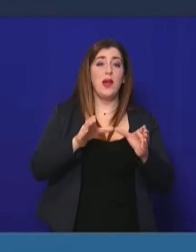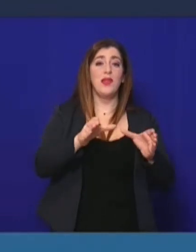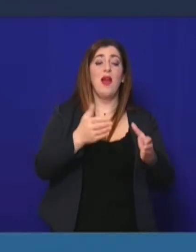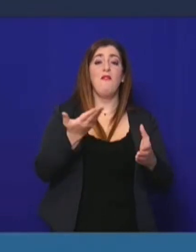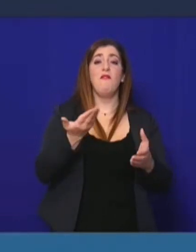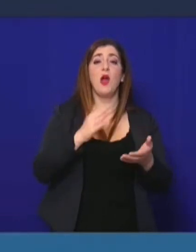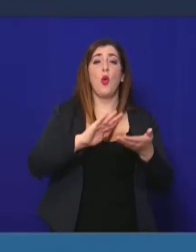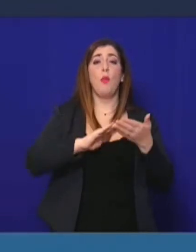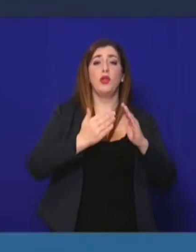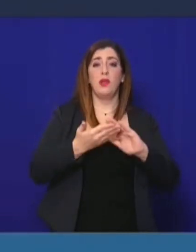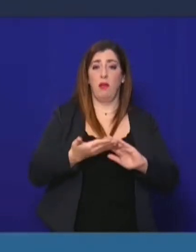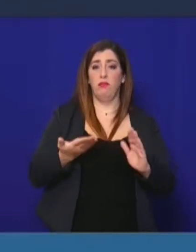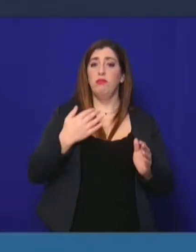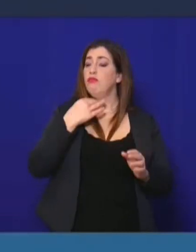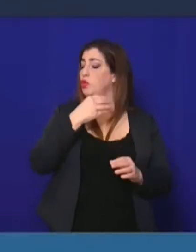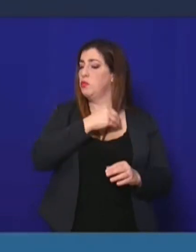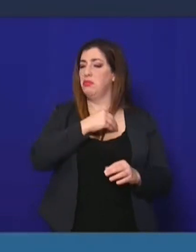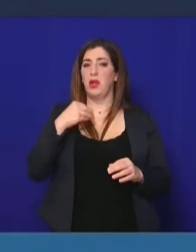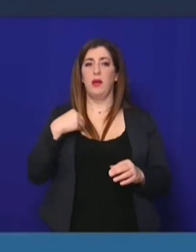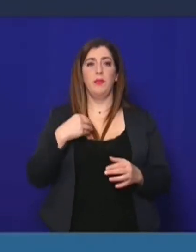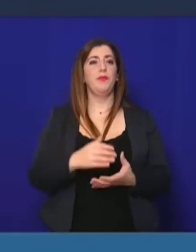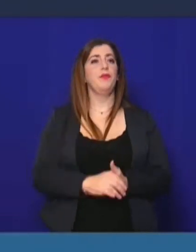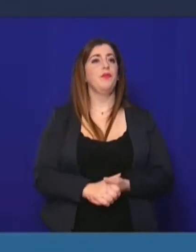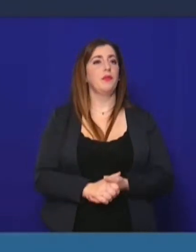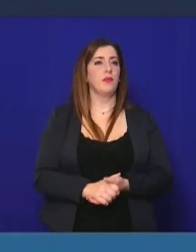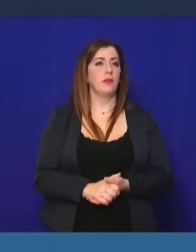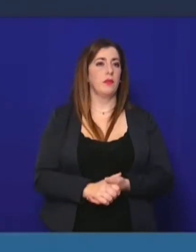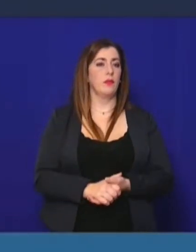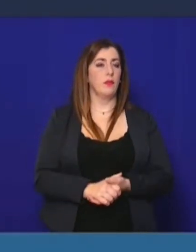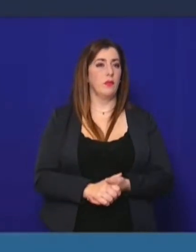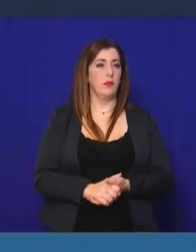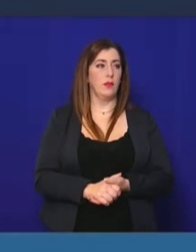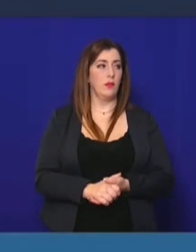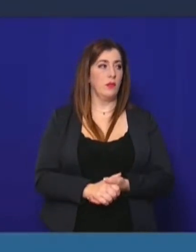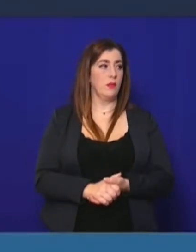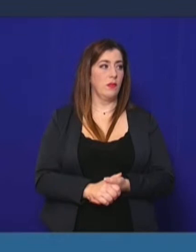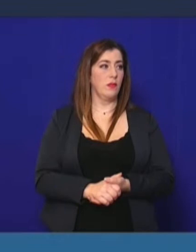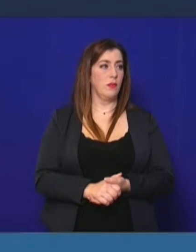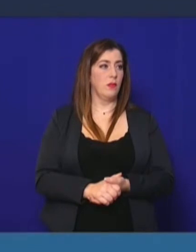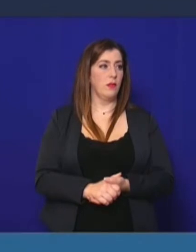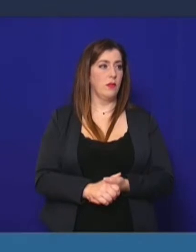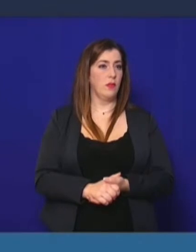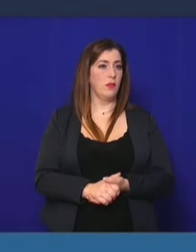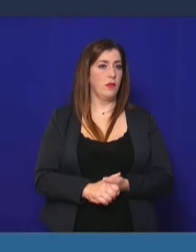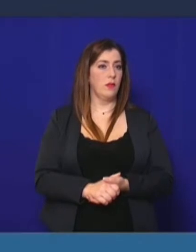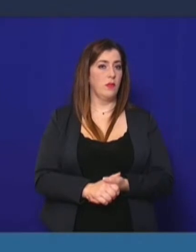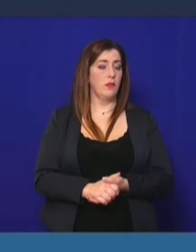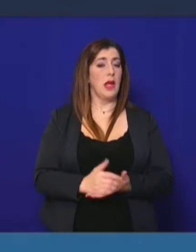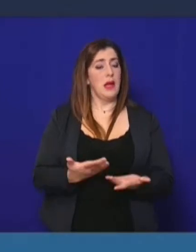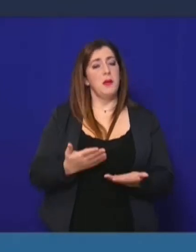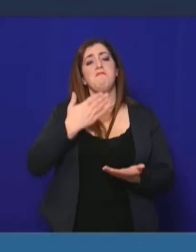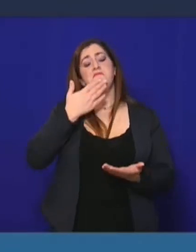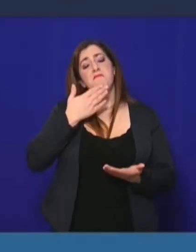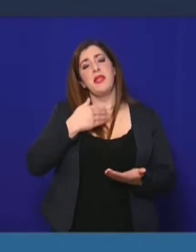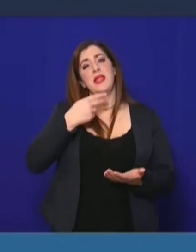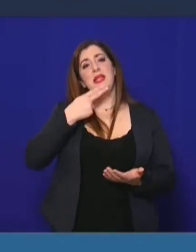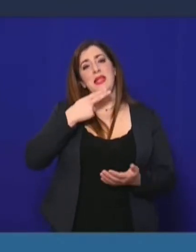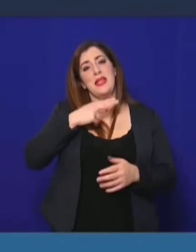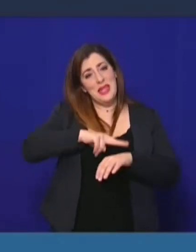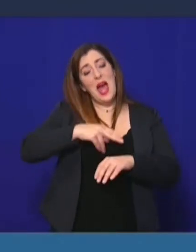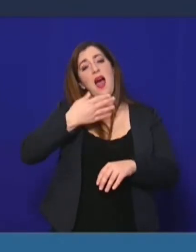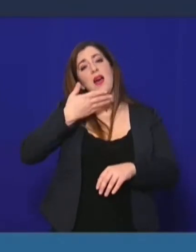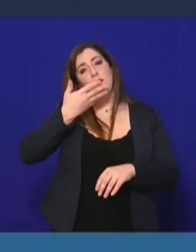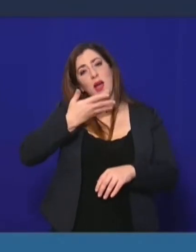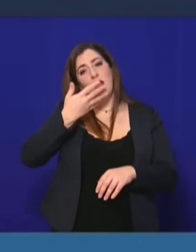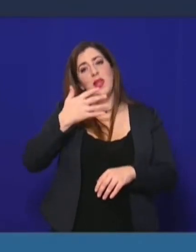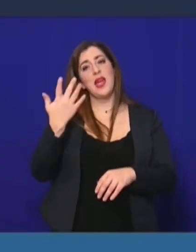Insellimlek Prof. Gauci, hemm Portelli minn One News. Tgħidilna kemm s'issa ħaddu l-vaċċin kontra l-COVID-19 pajjiżna u mistoqsija oħra